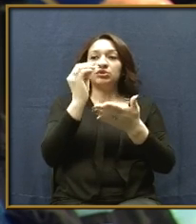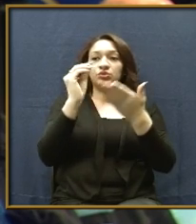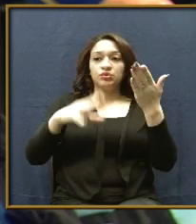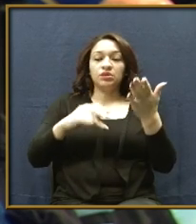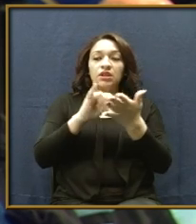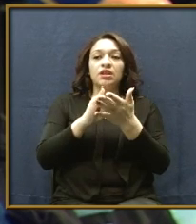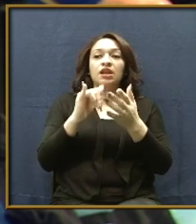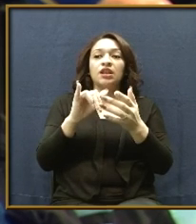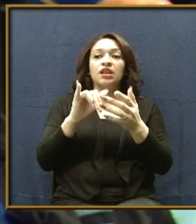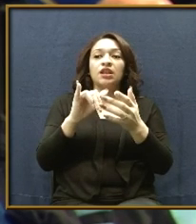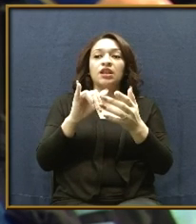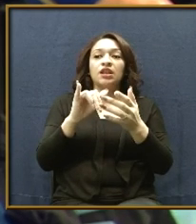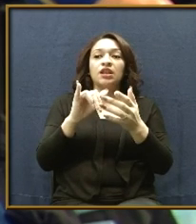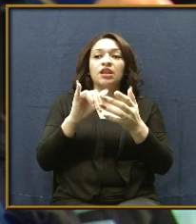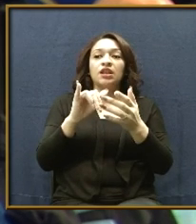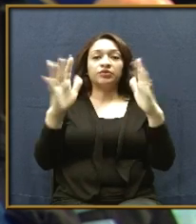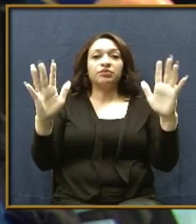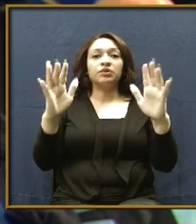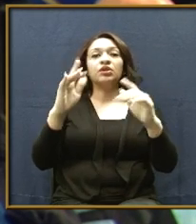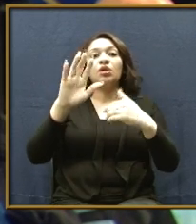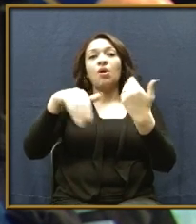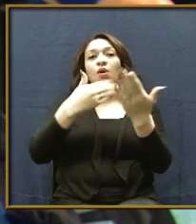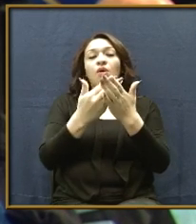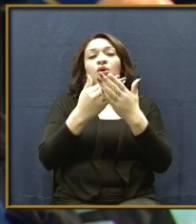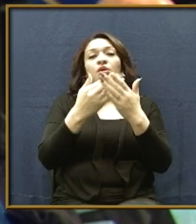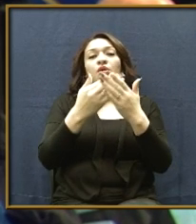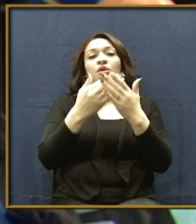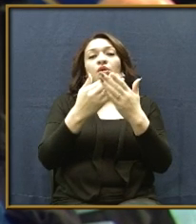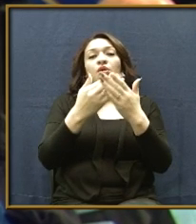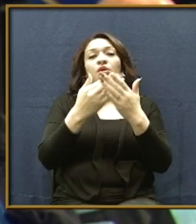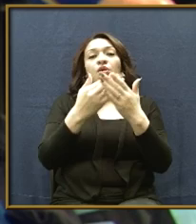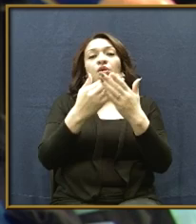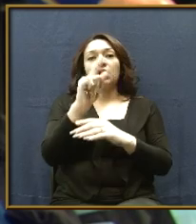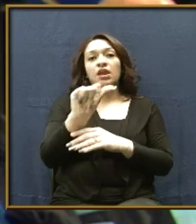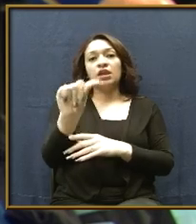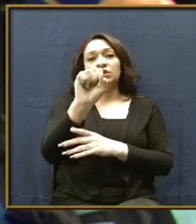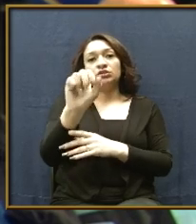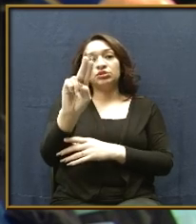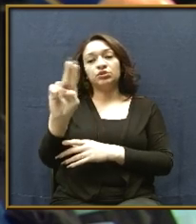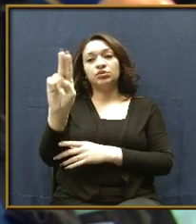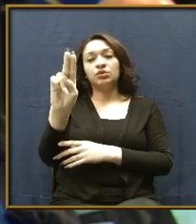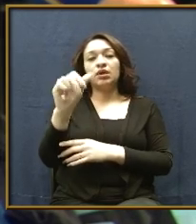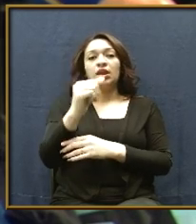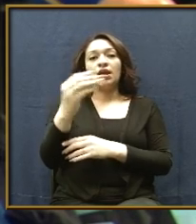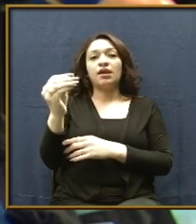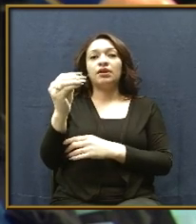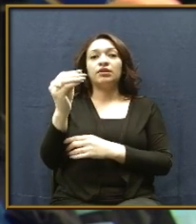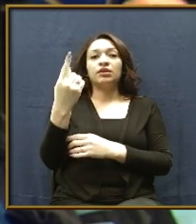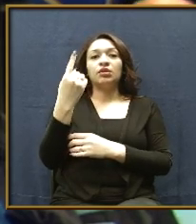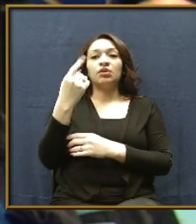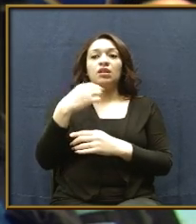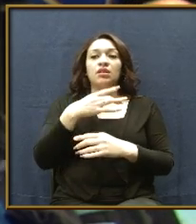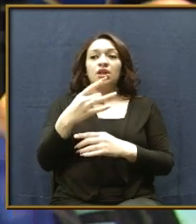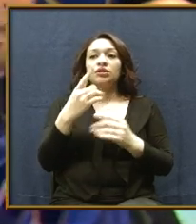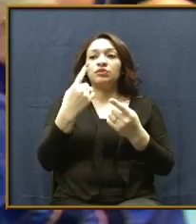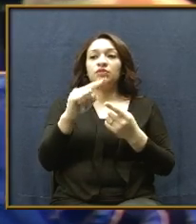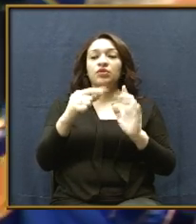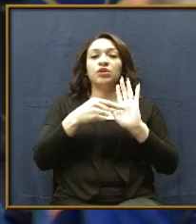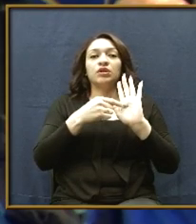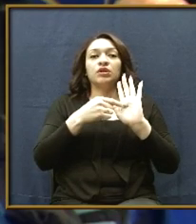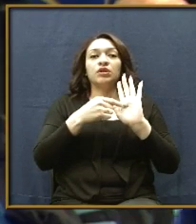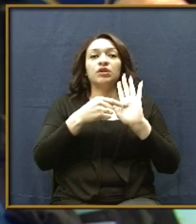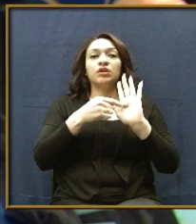all the requirements as set forth, and we recommend be awarded the degree earned.